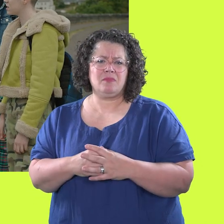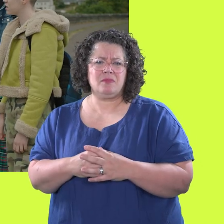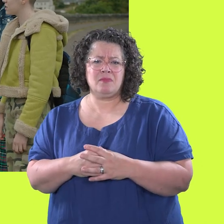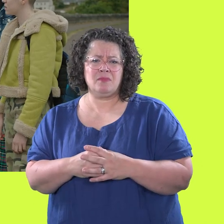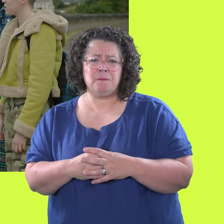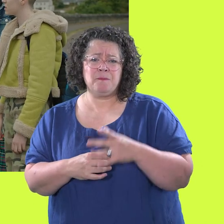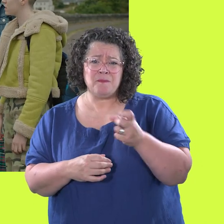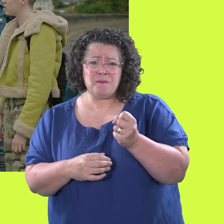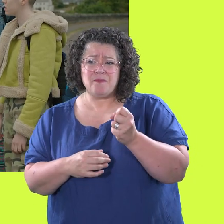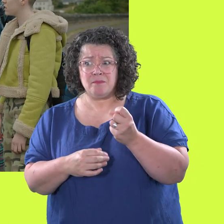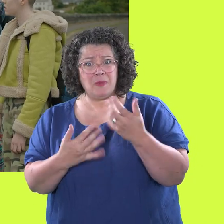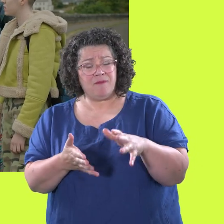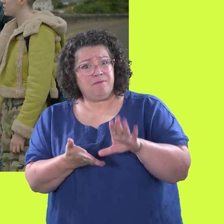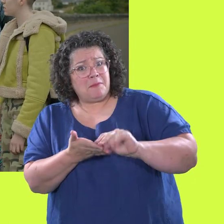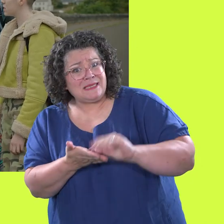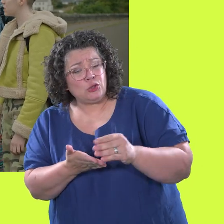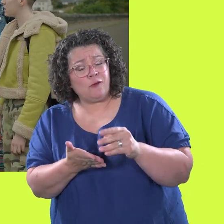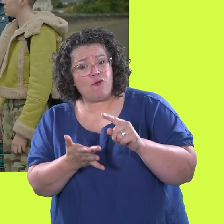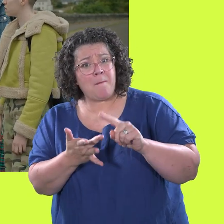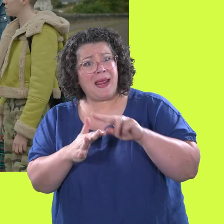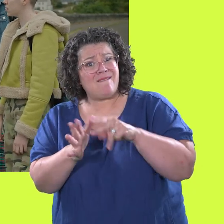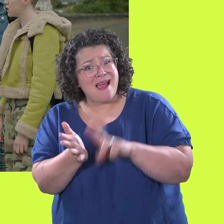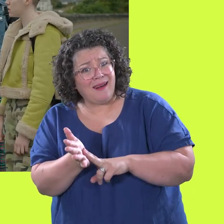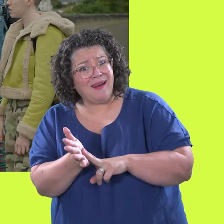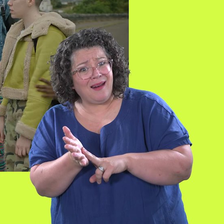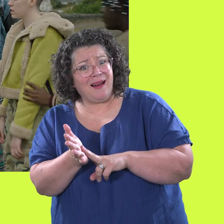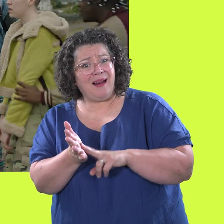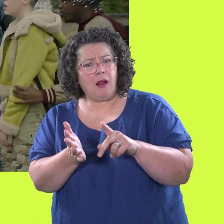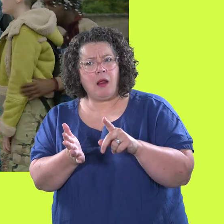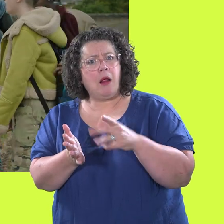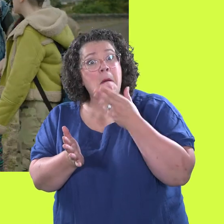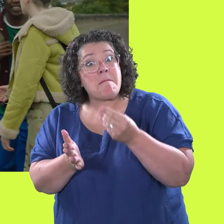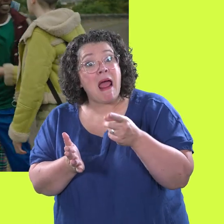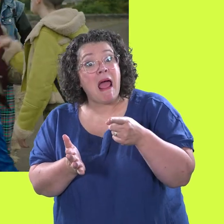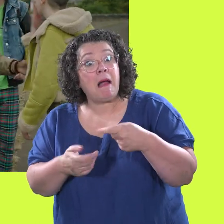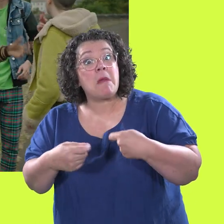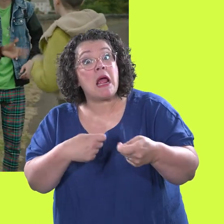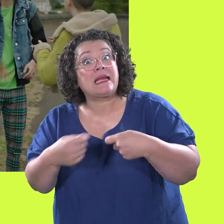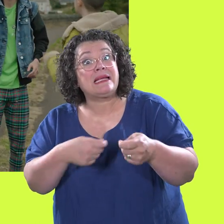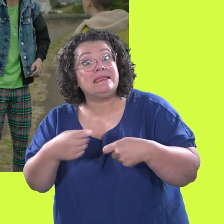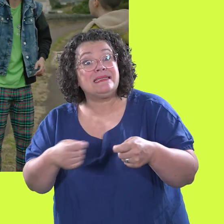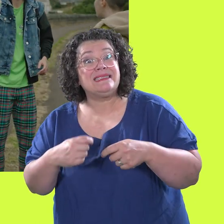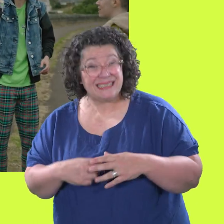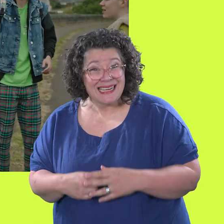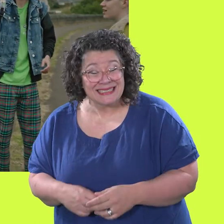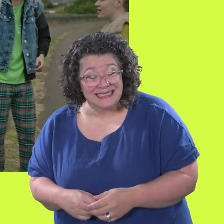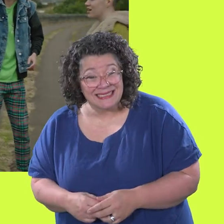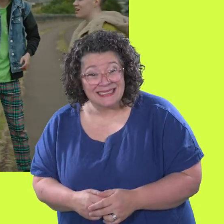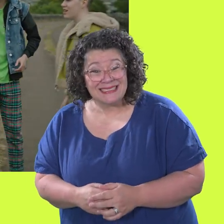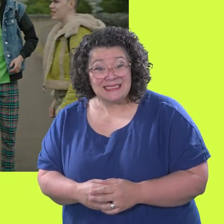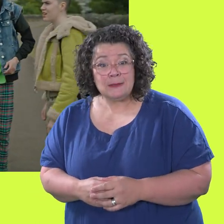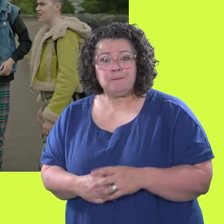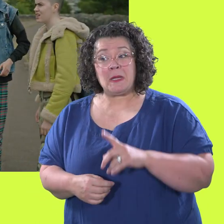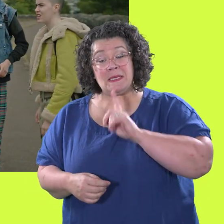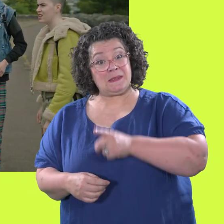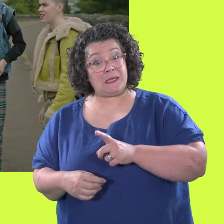She had an answer message from Eva. Wait, the man in the video in the market. Yes, and